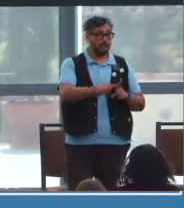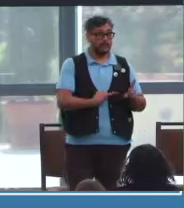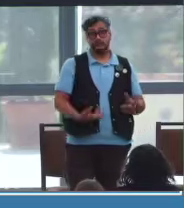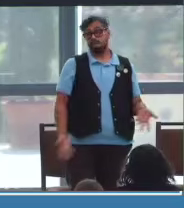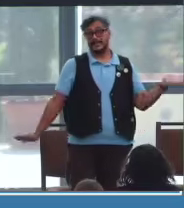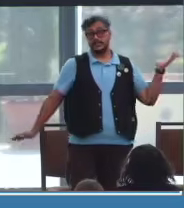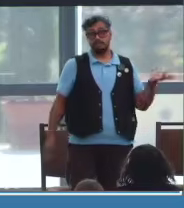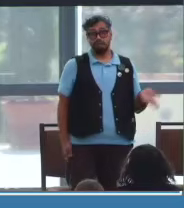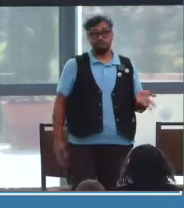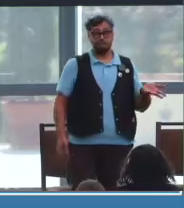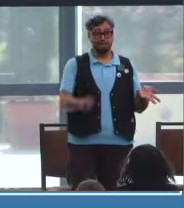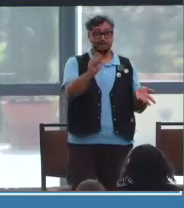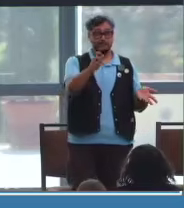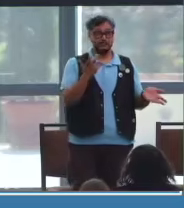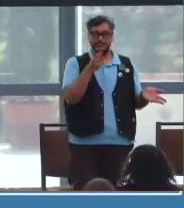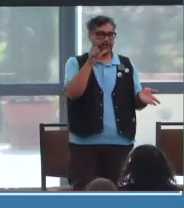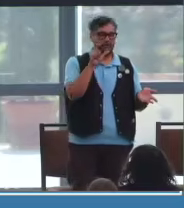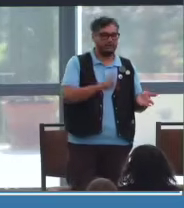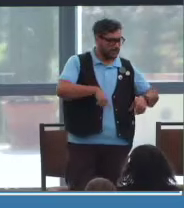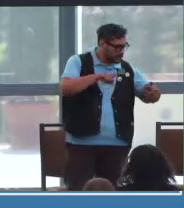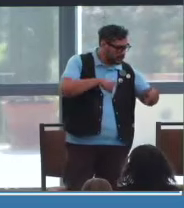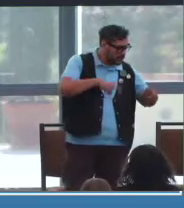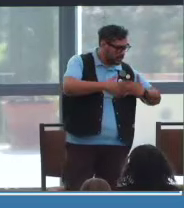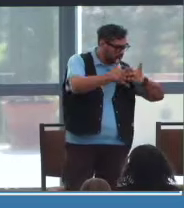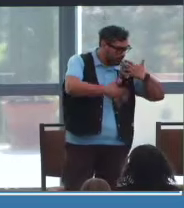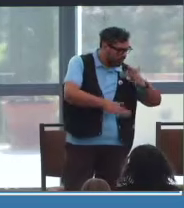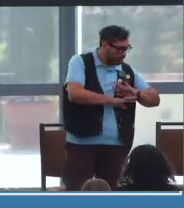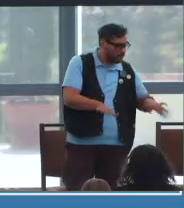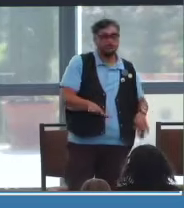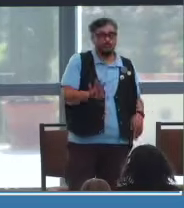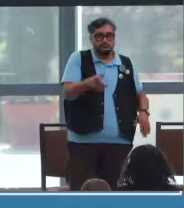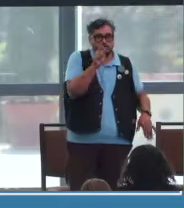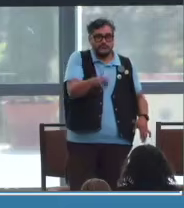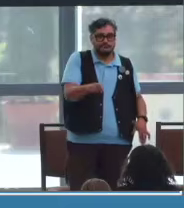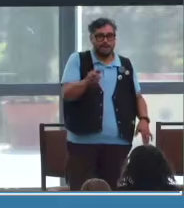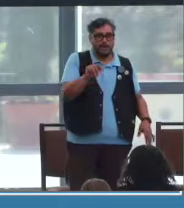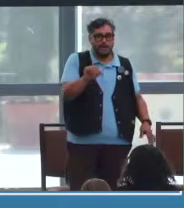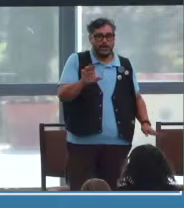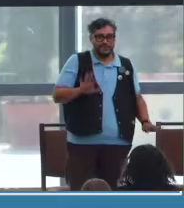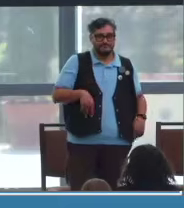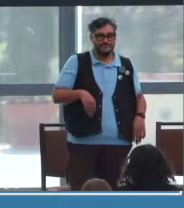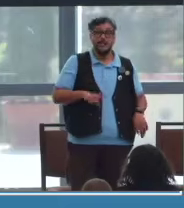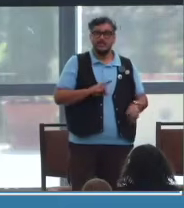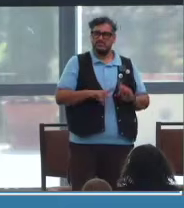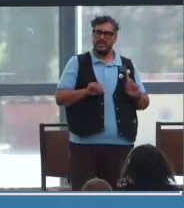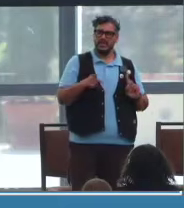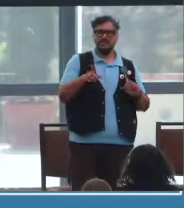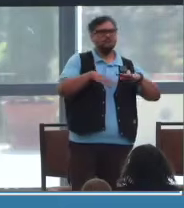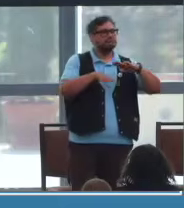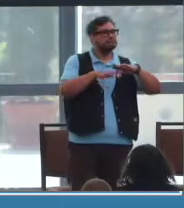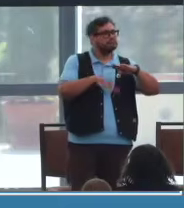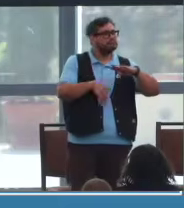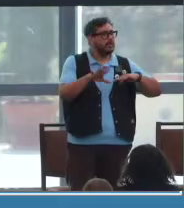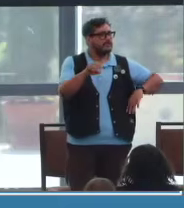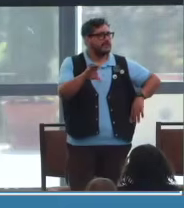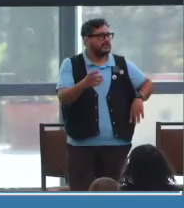considered menopause. So you don't even have to have the hormone blood tests. That's just considered menopause. But for those who are below 50, or if we're